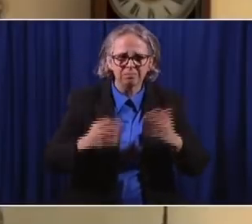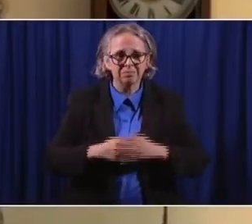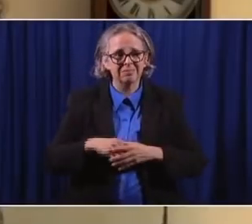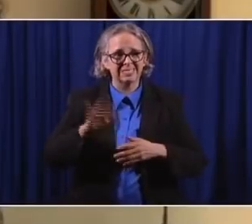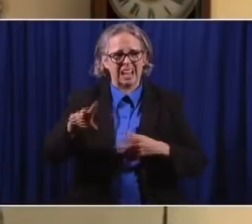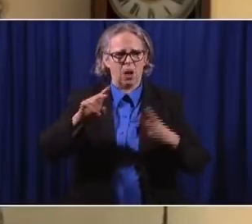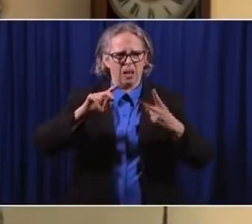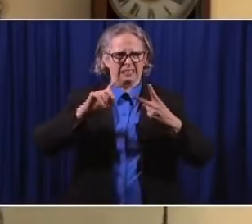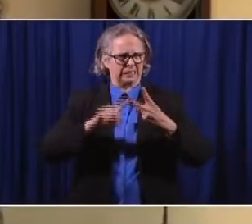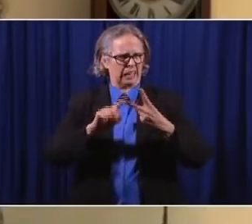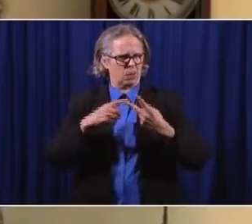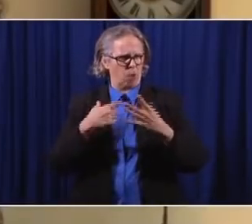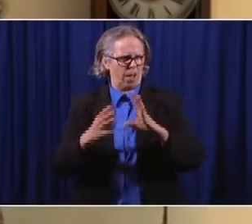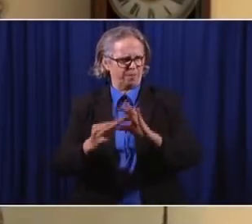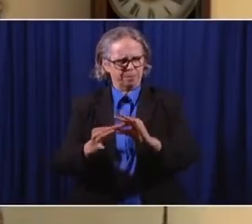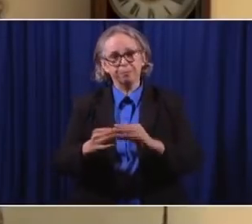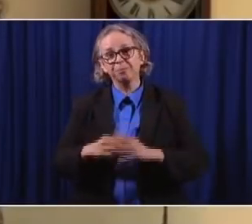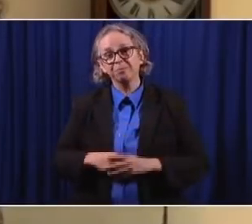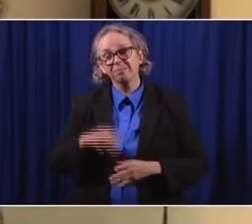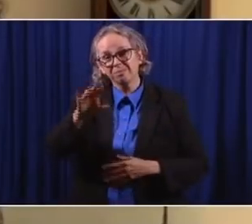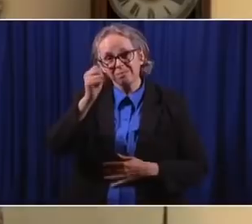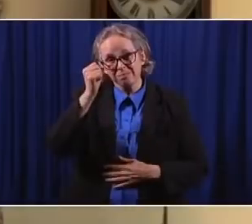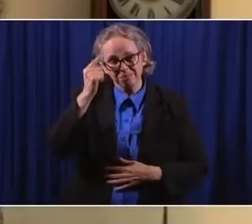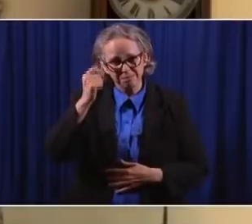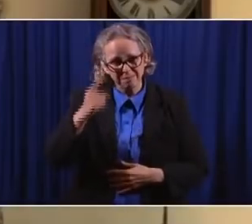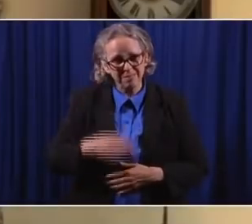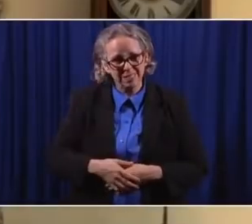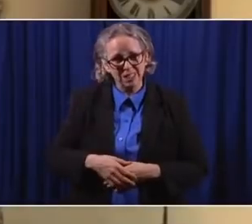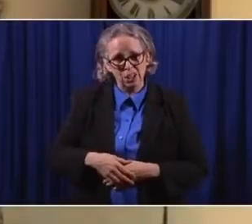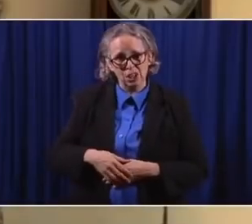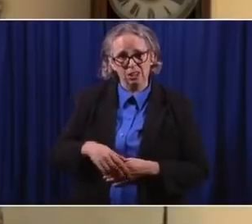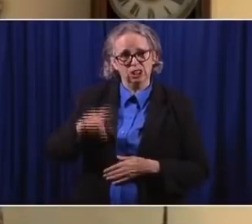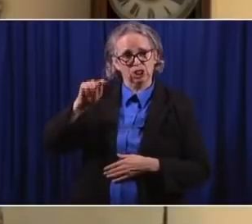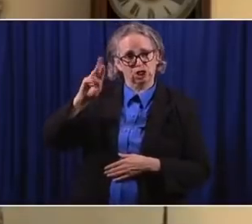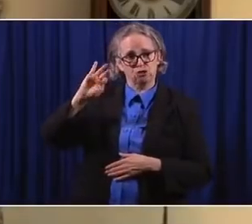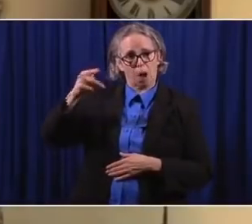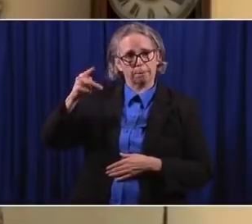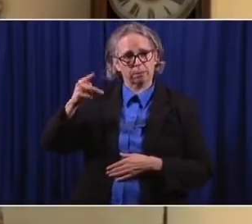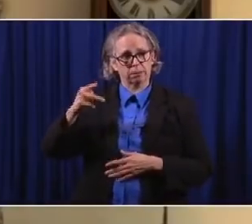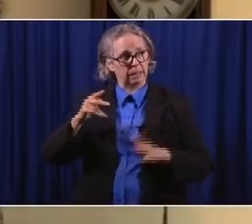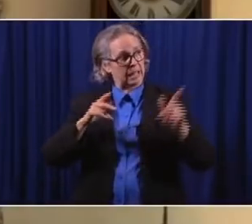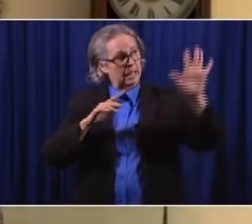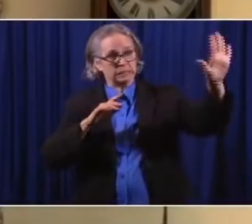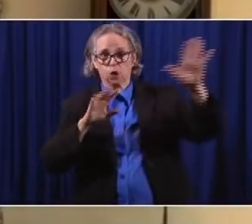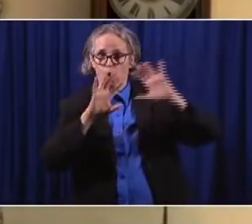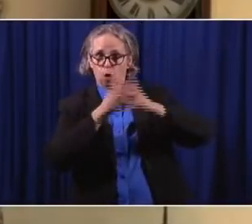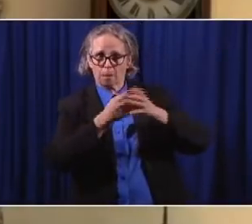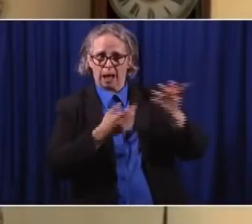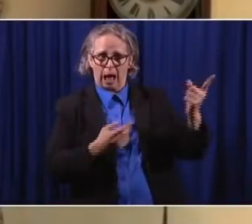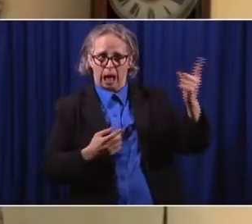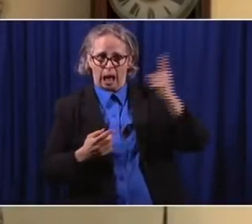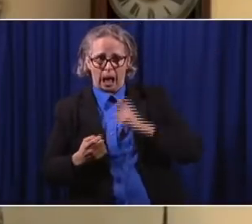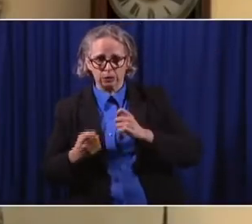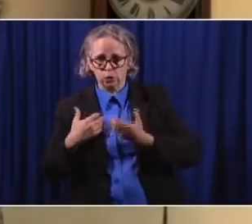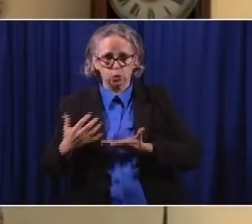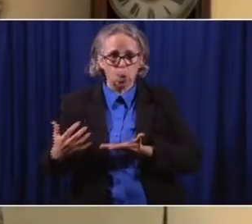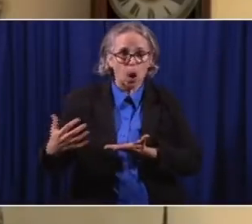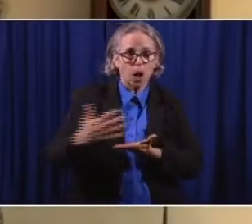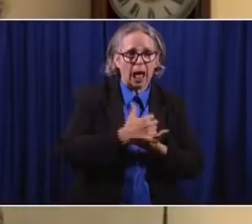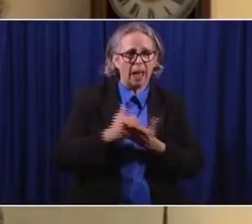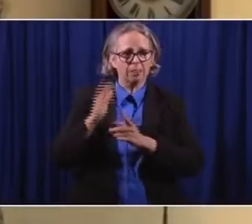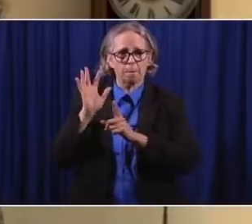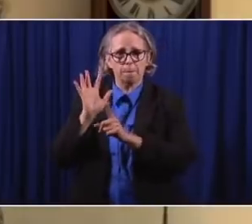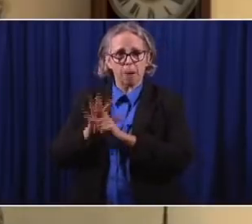the Trump campaign asked me to work with the legislature to set aside the vote of the people of the state of